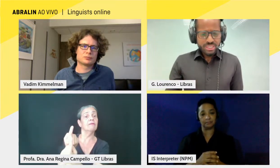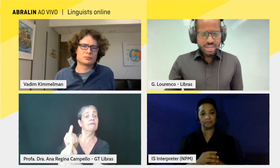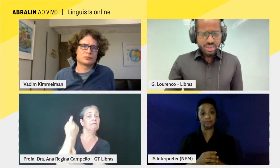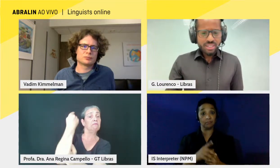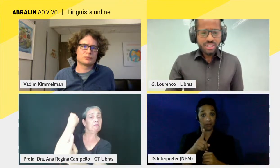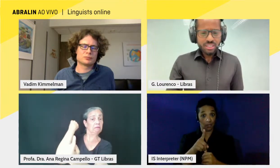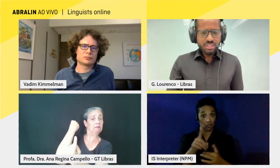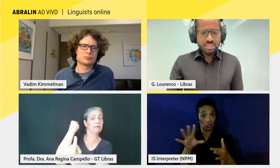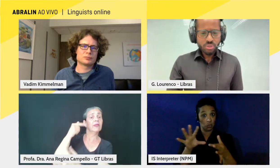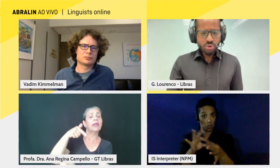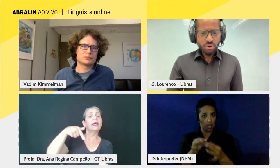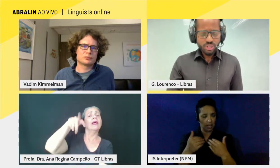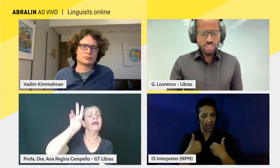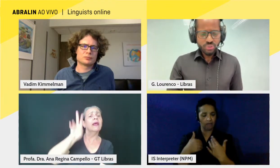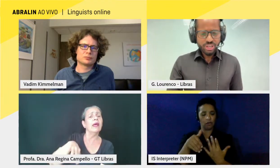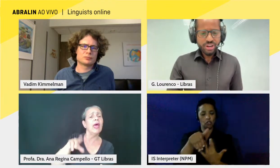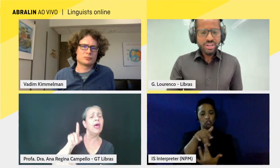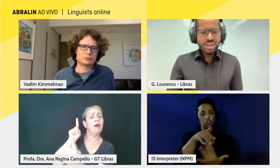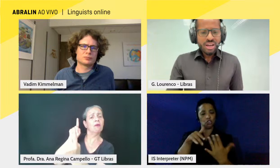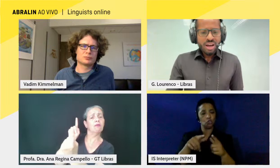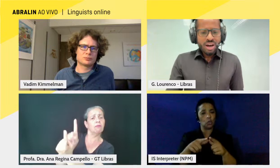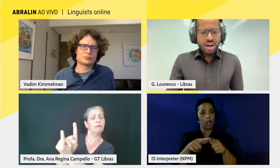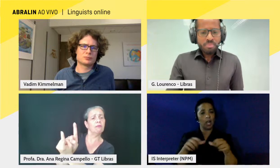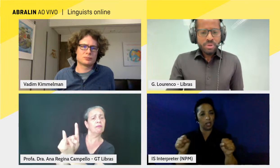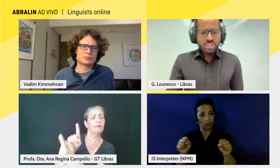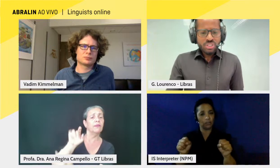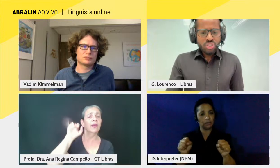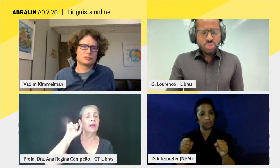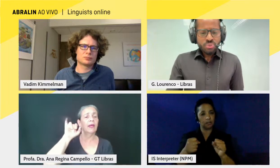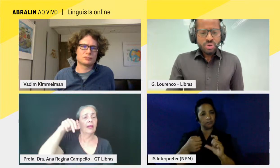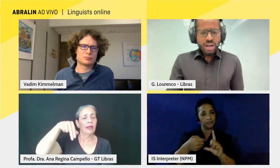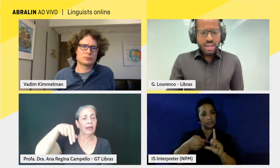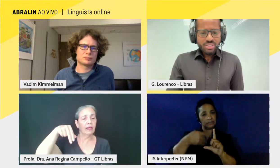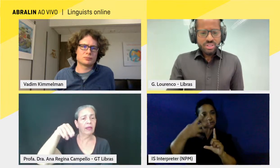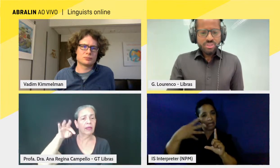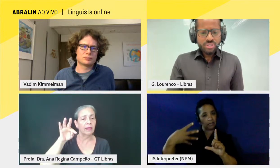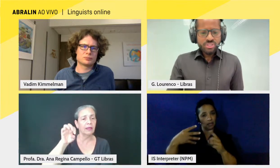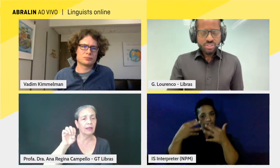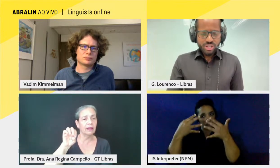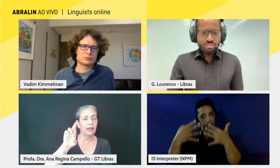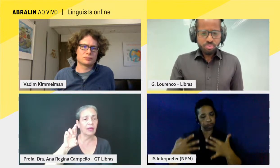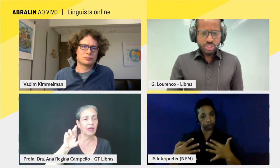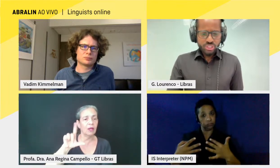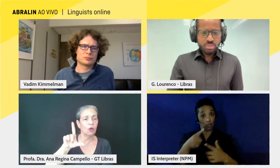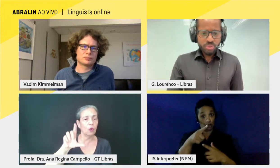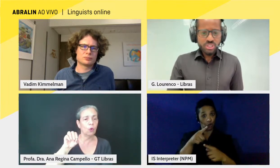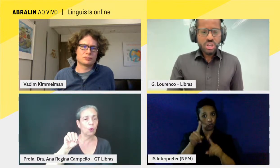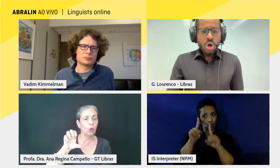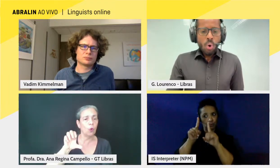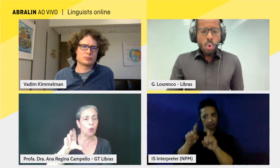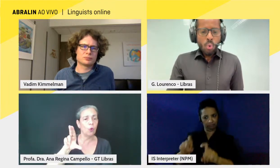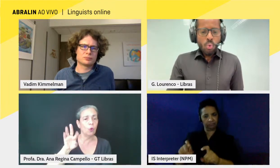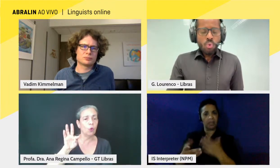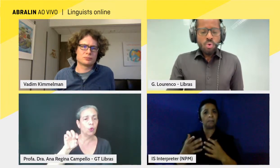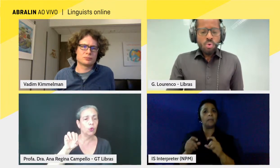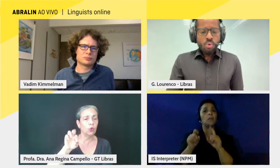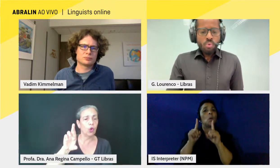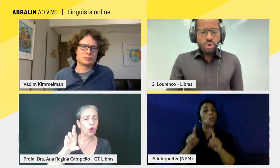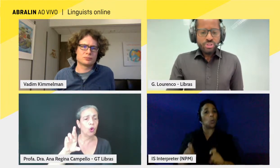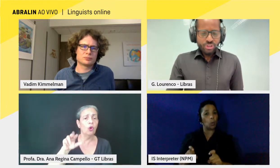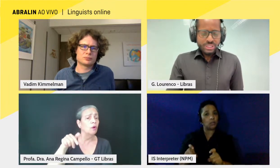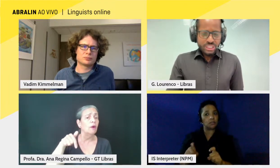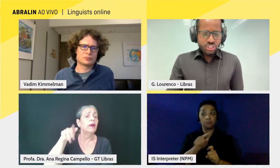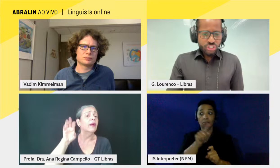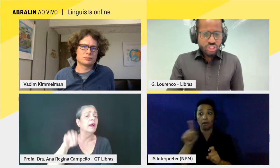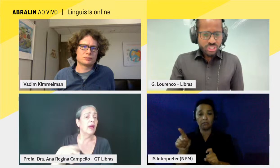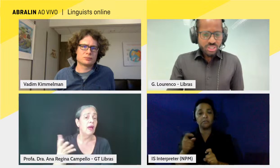sociolinguistic data in your questionnaire, but did you ask these deaf participants who were